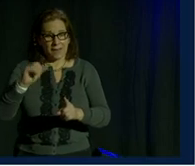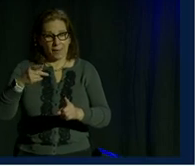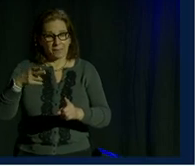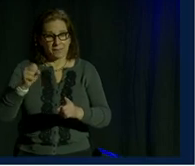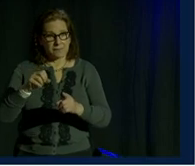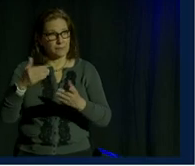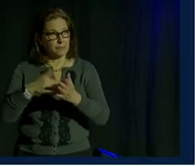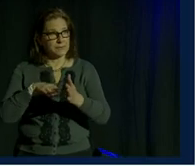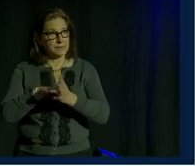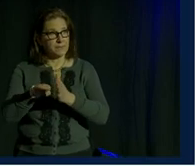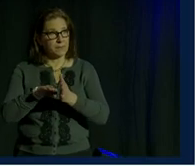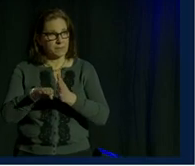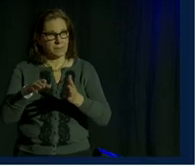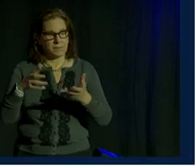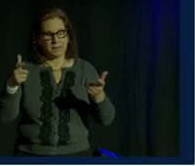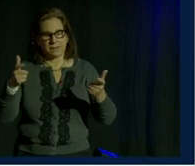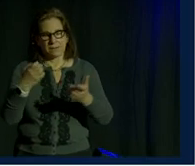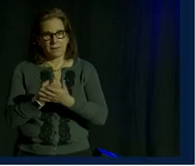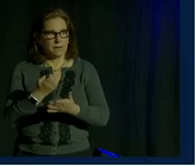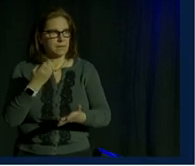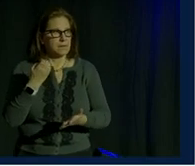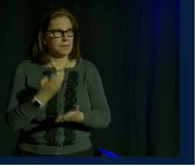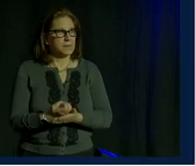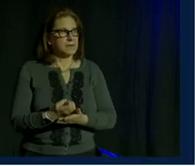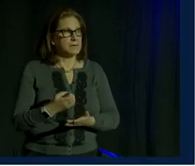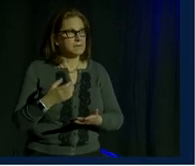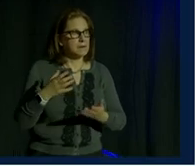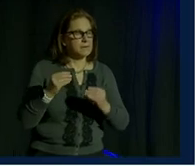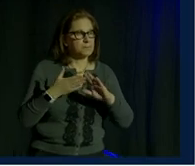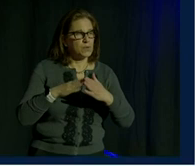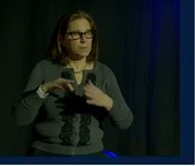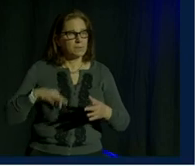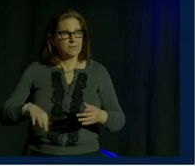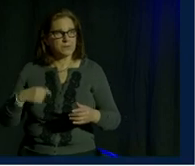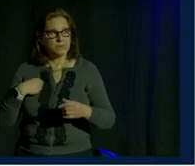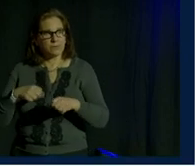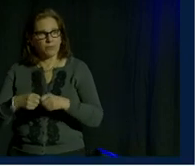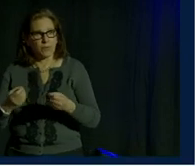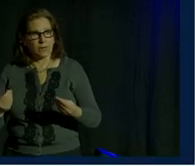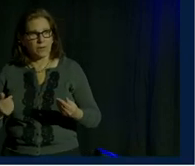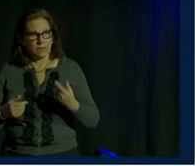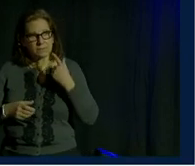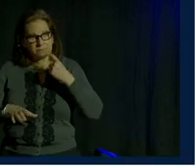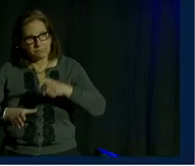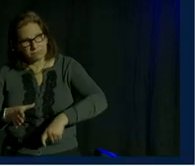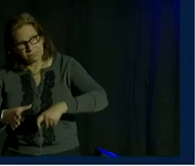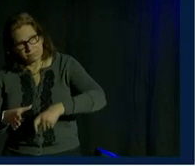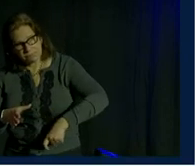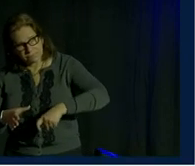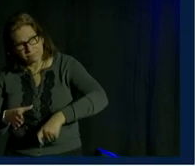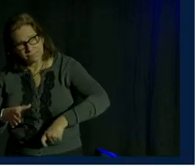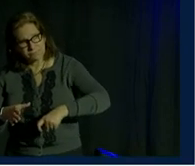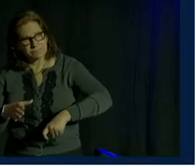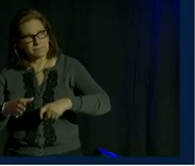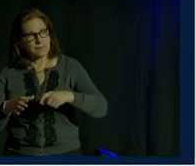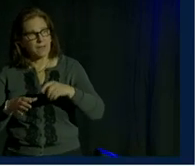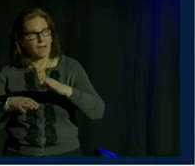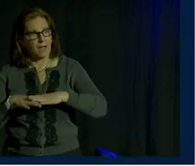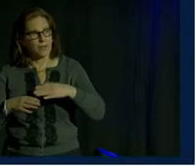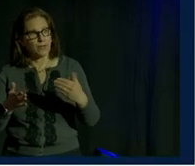major economic and community benefits project. We broke ground yesterday on 88 new townhomes and a